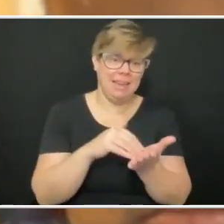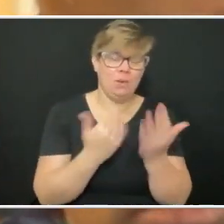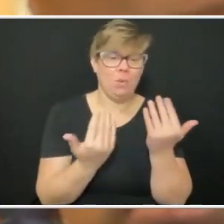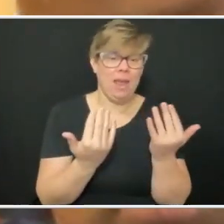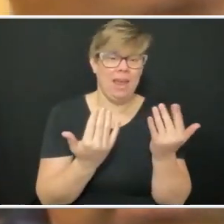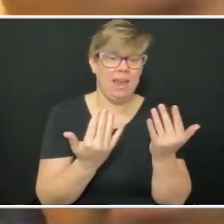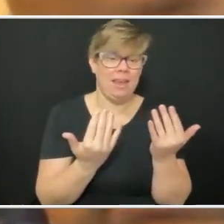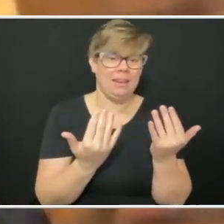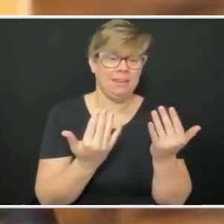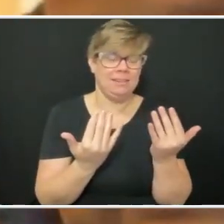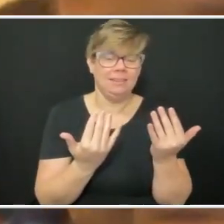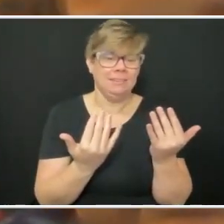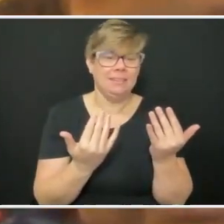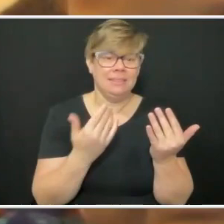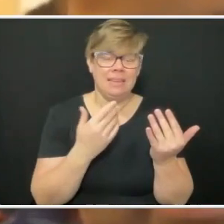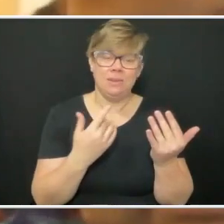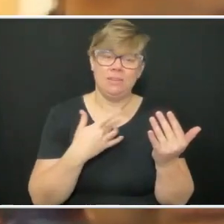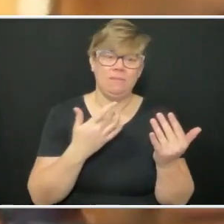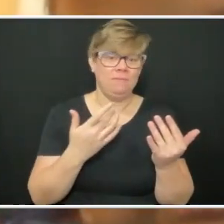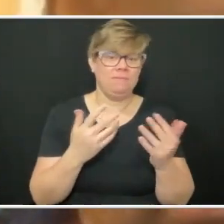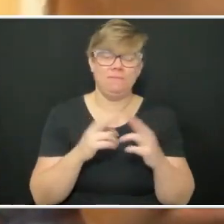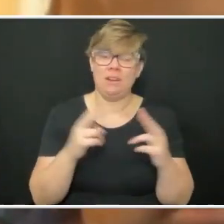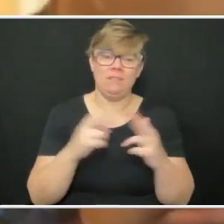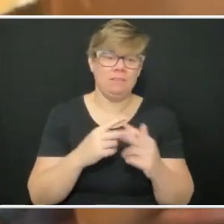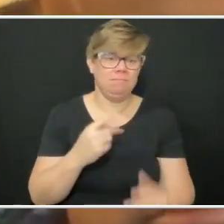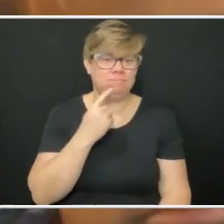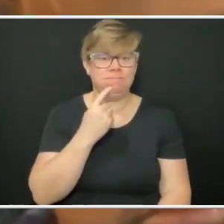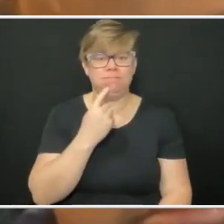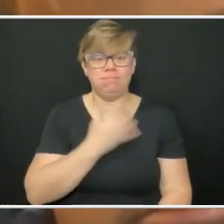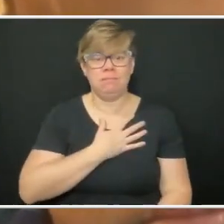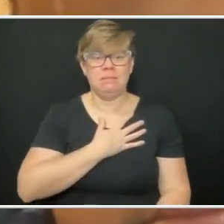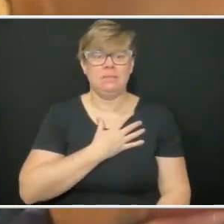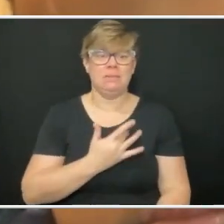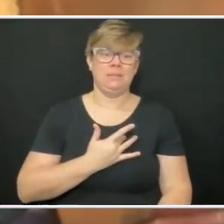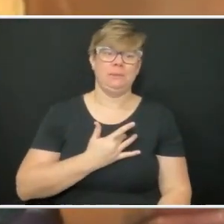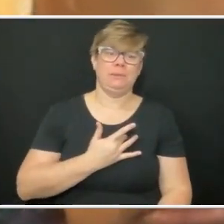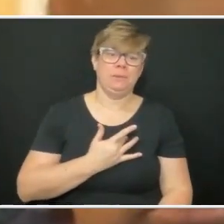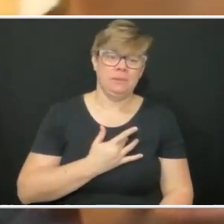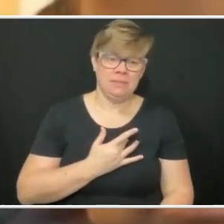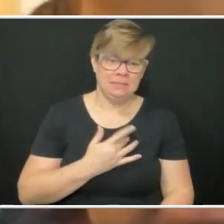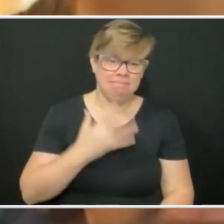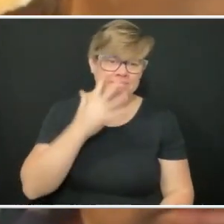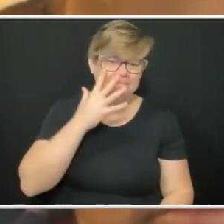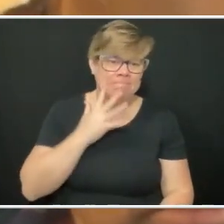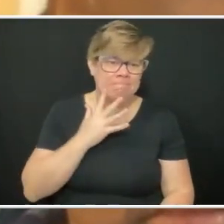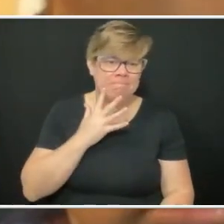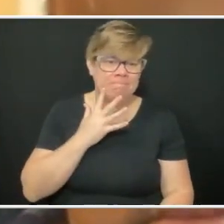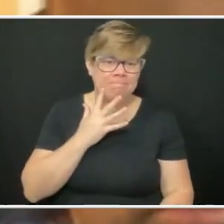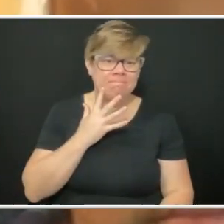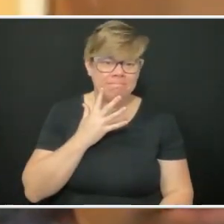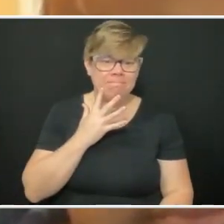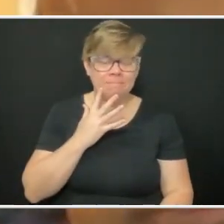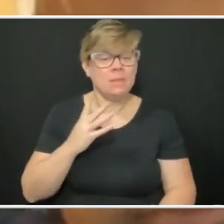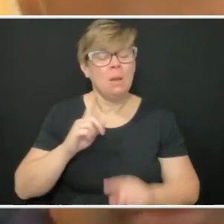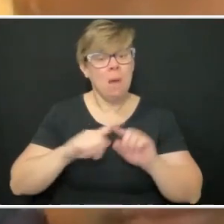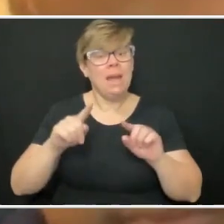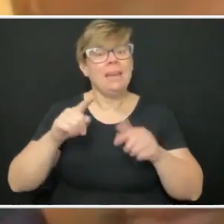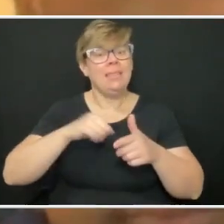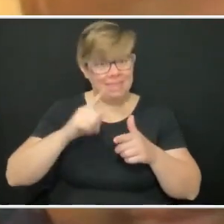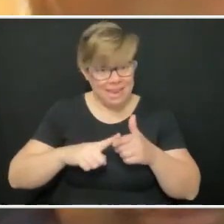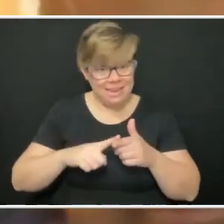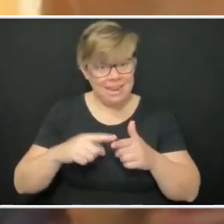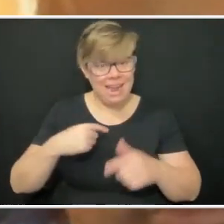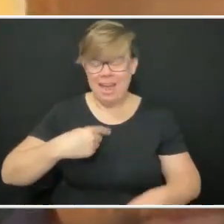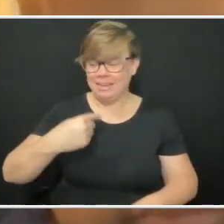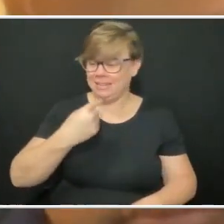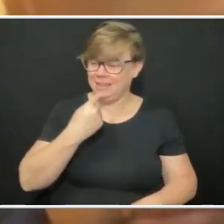a very devastating moment for us and our family. So I think it was at that point where we were like, okay, I